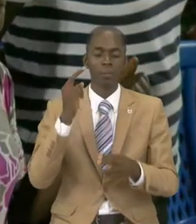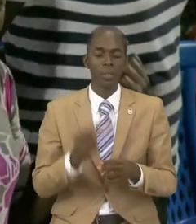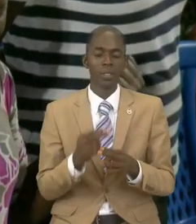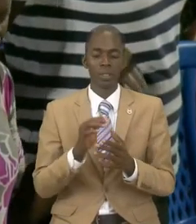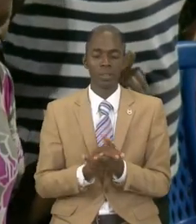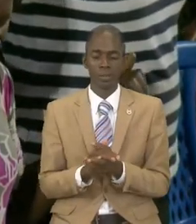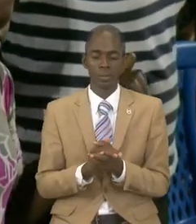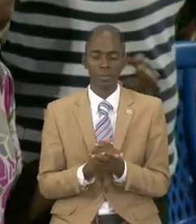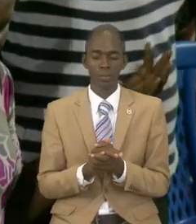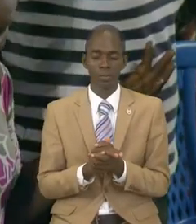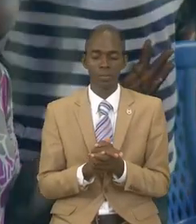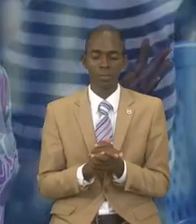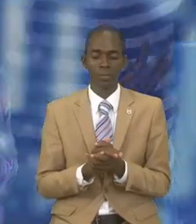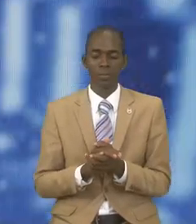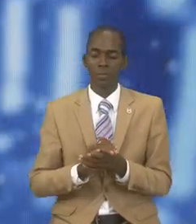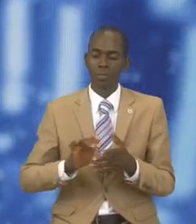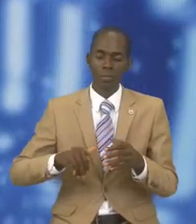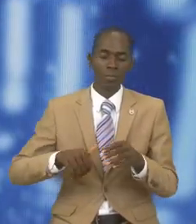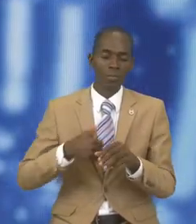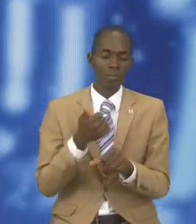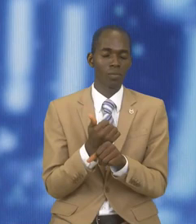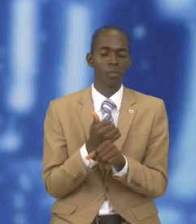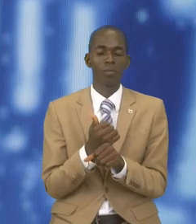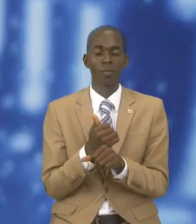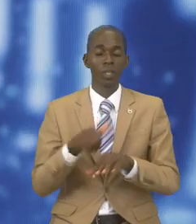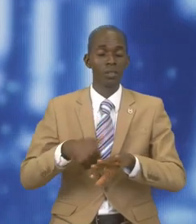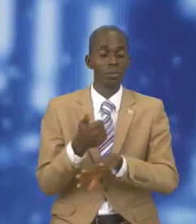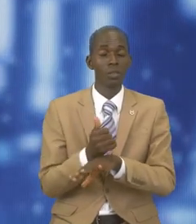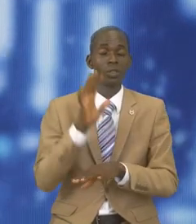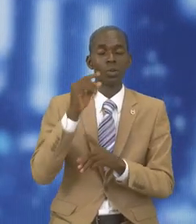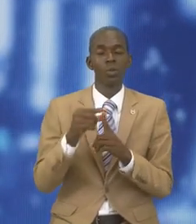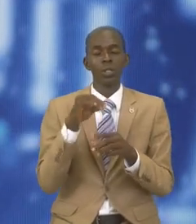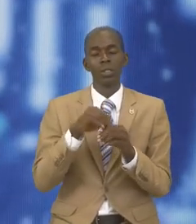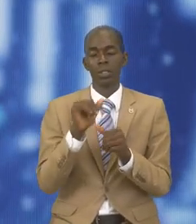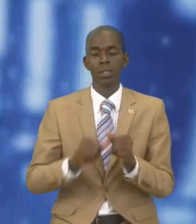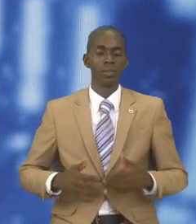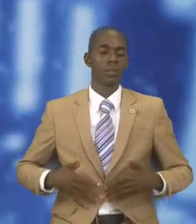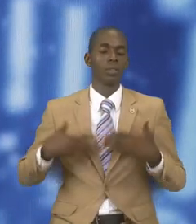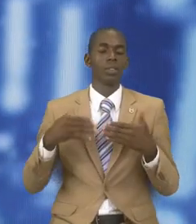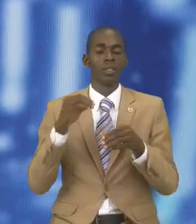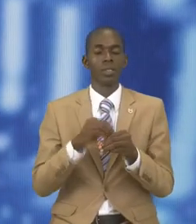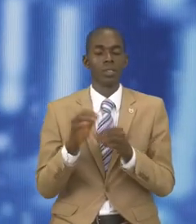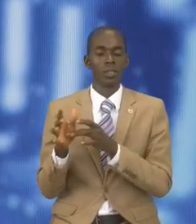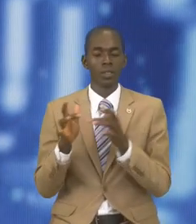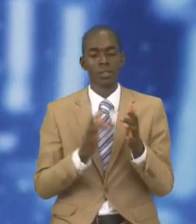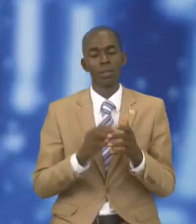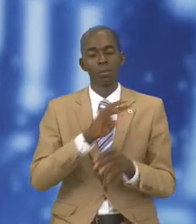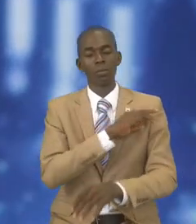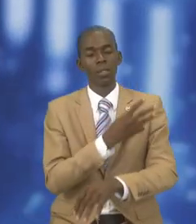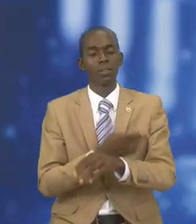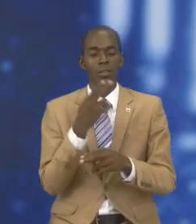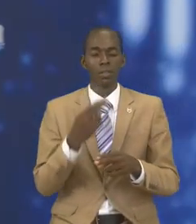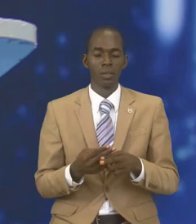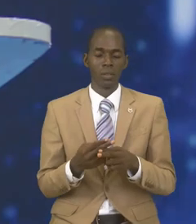name. Confirm your word in every life. In Jesus' mighty